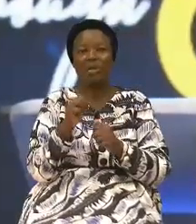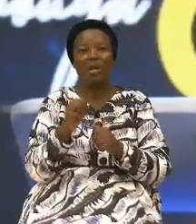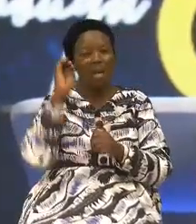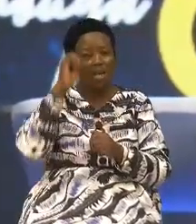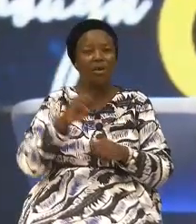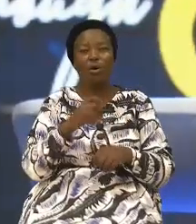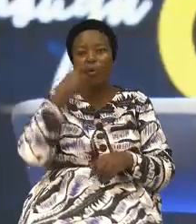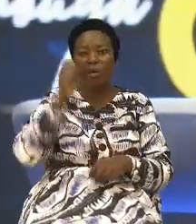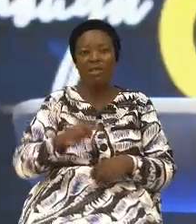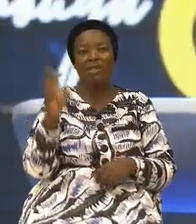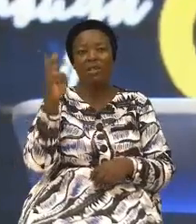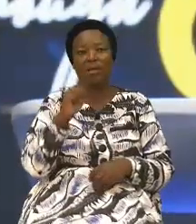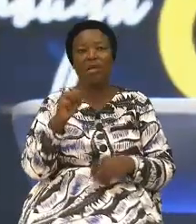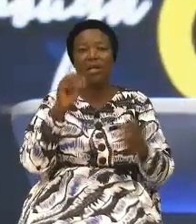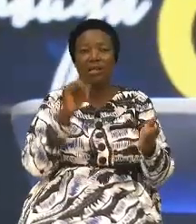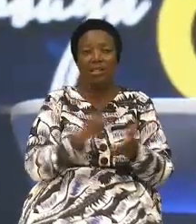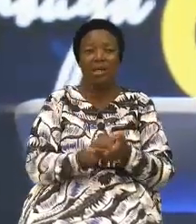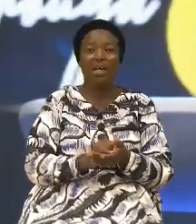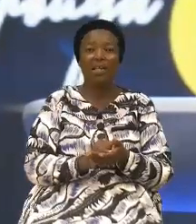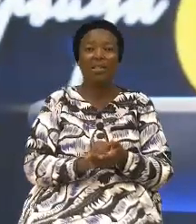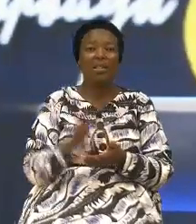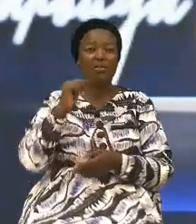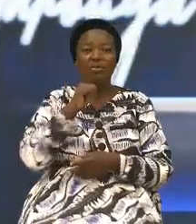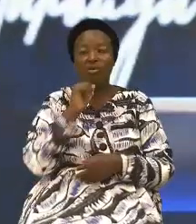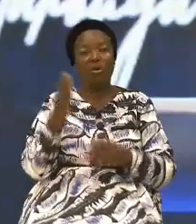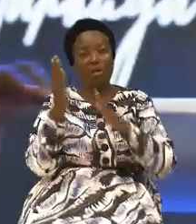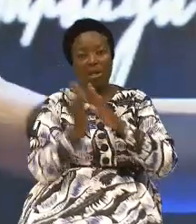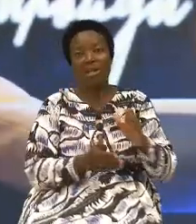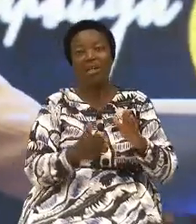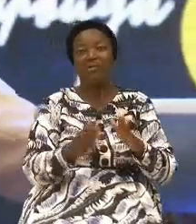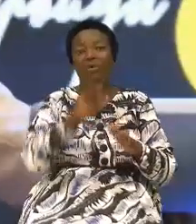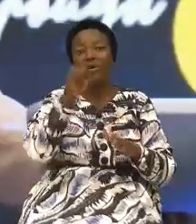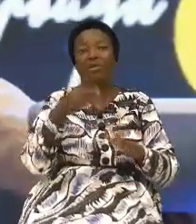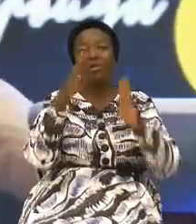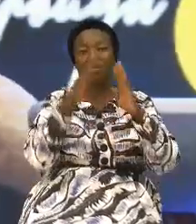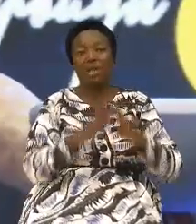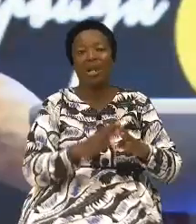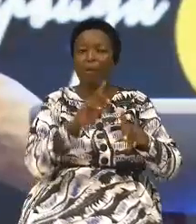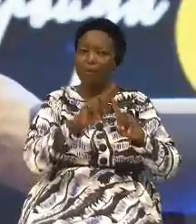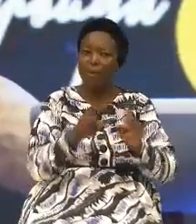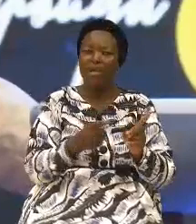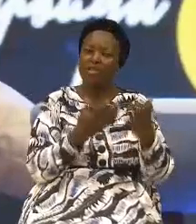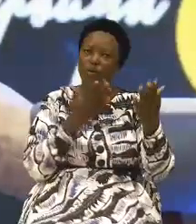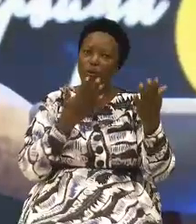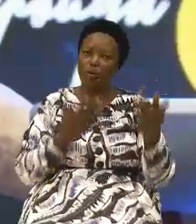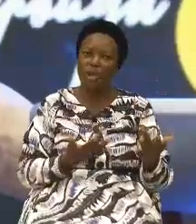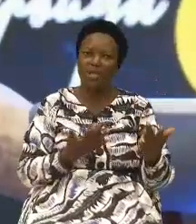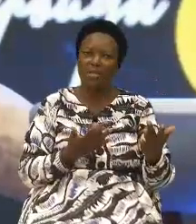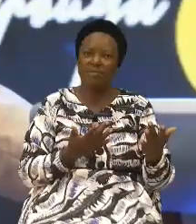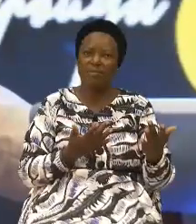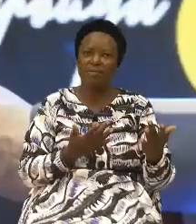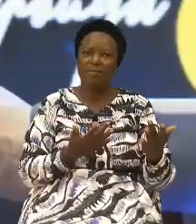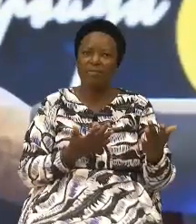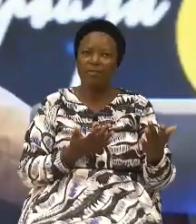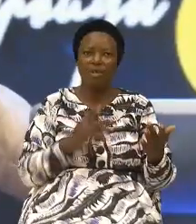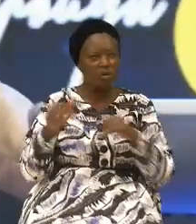them that they should not depart from Jerusalem, but wait. Do you ever